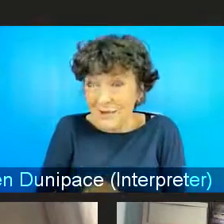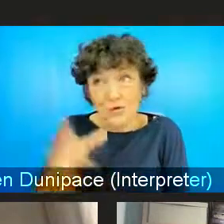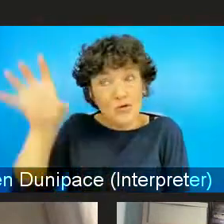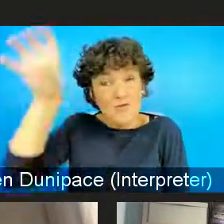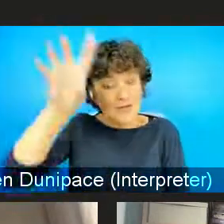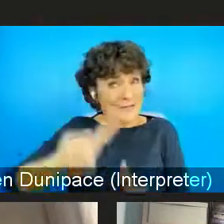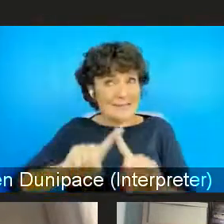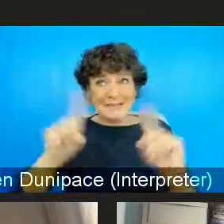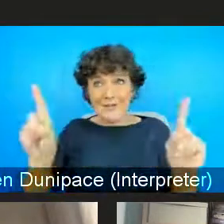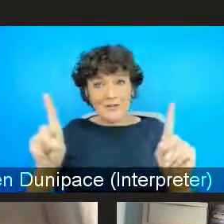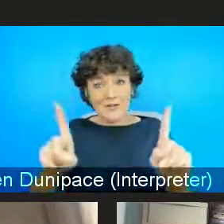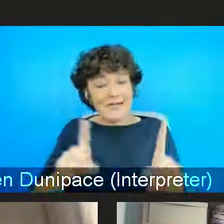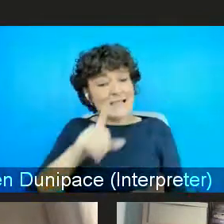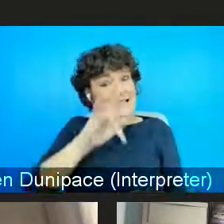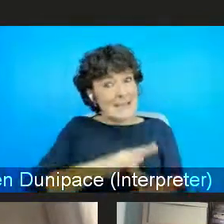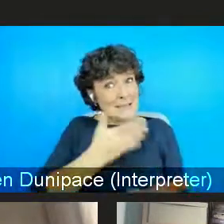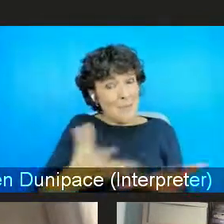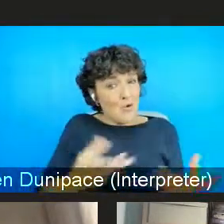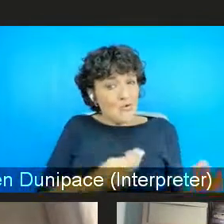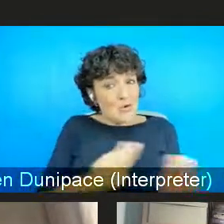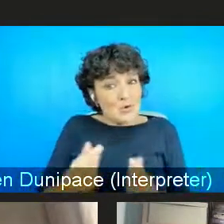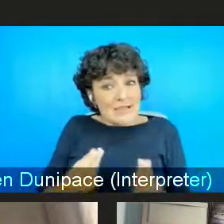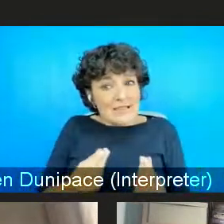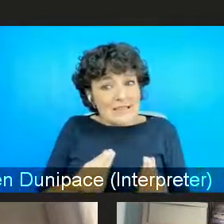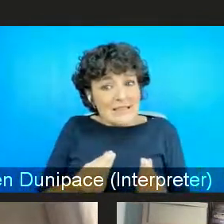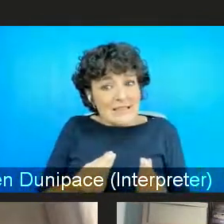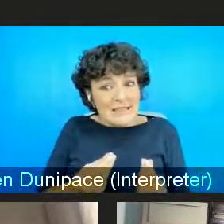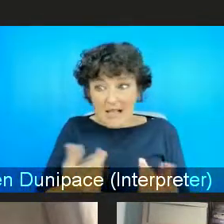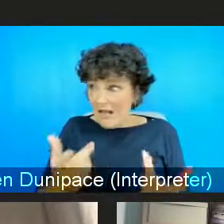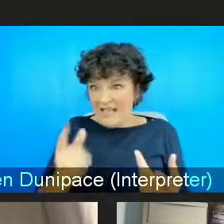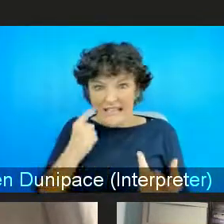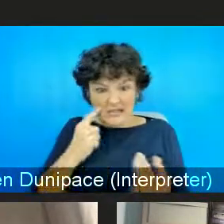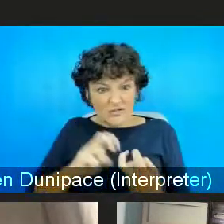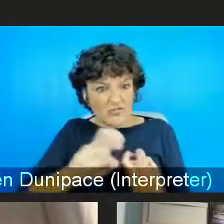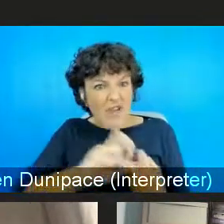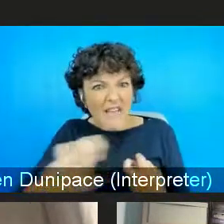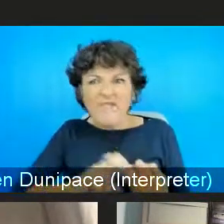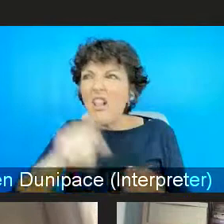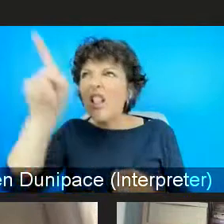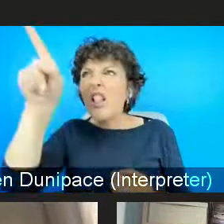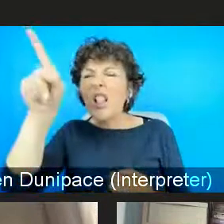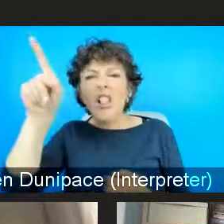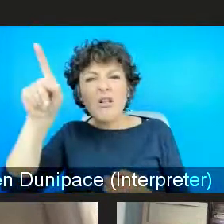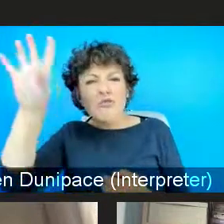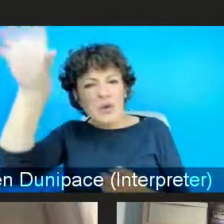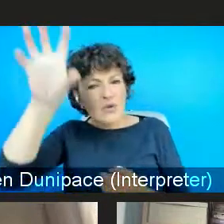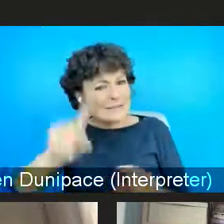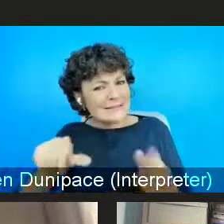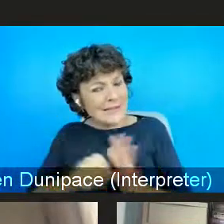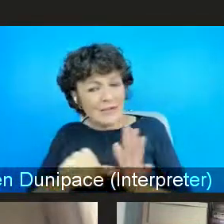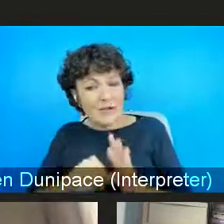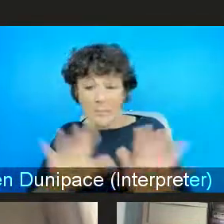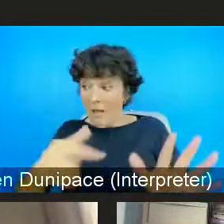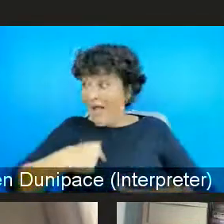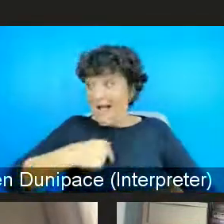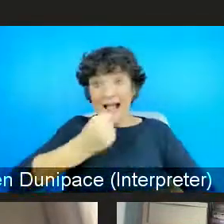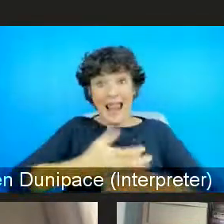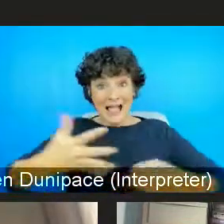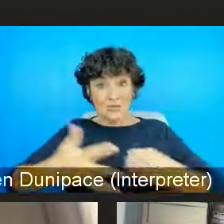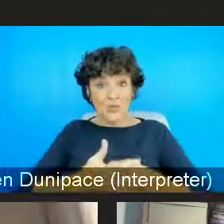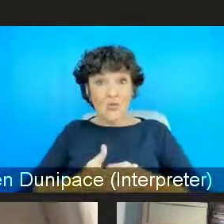the particular challenges around mobility in those areas, for example. But in a city like Glasgow, you know, we need people to